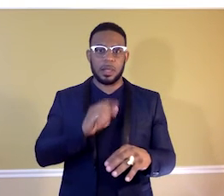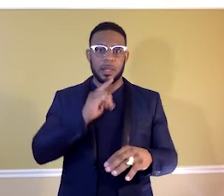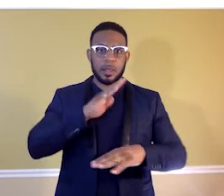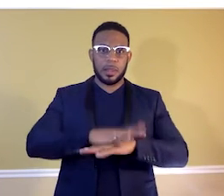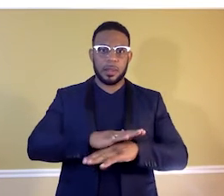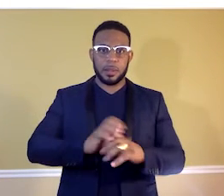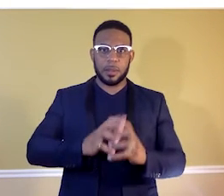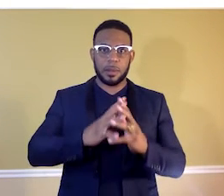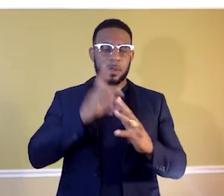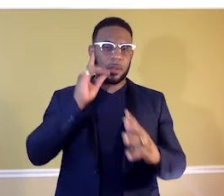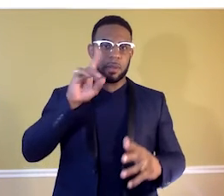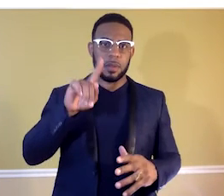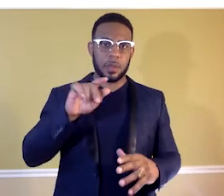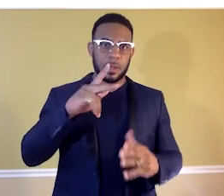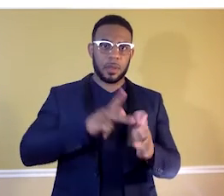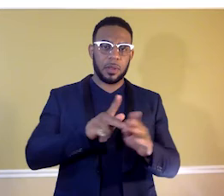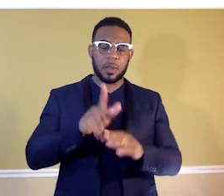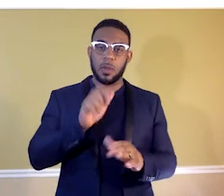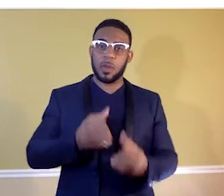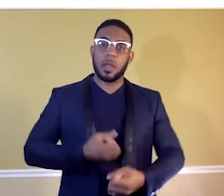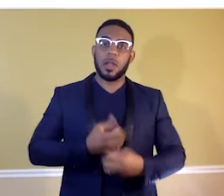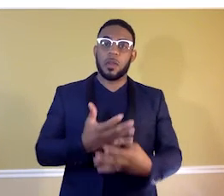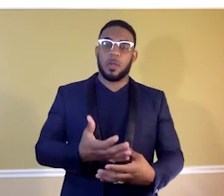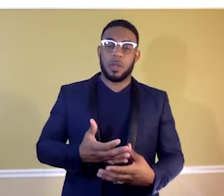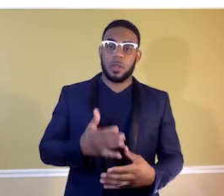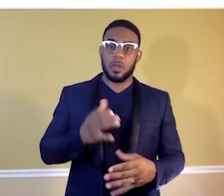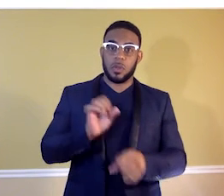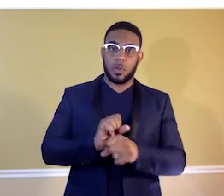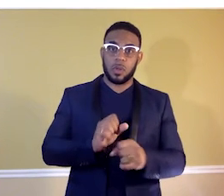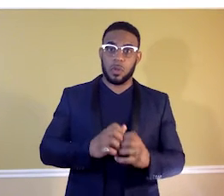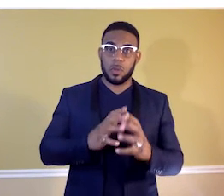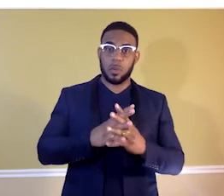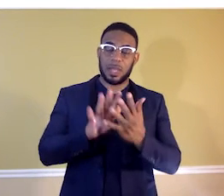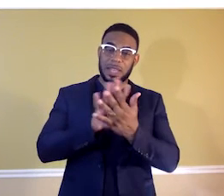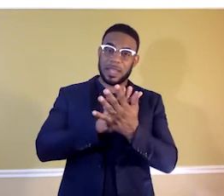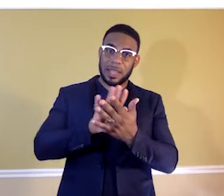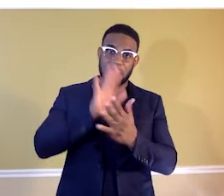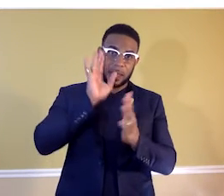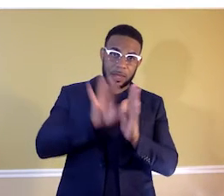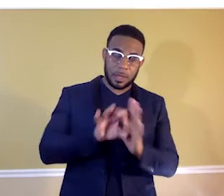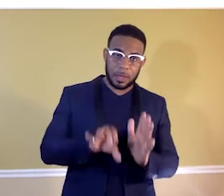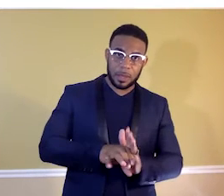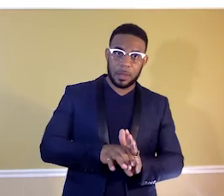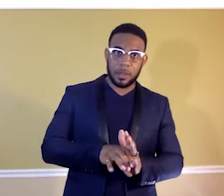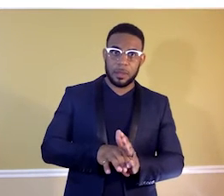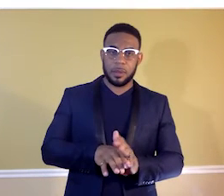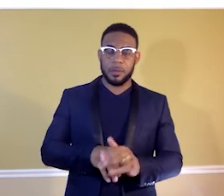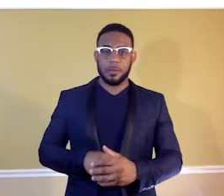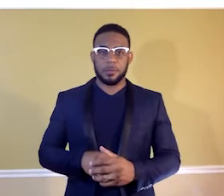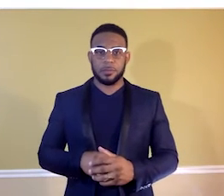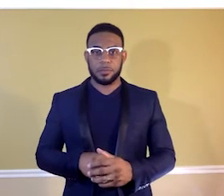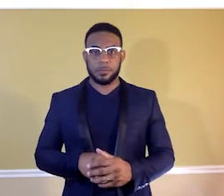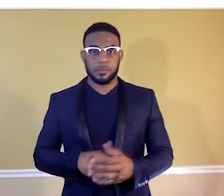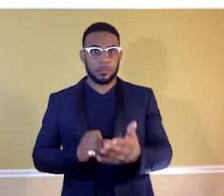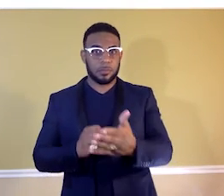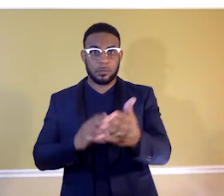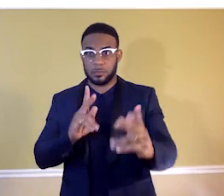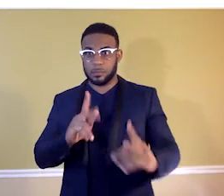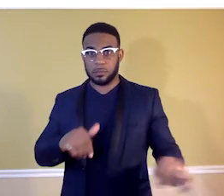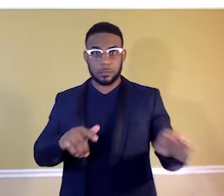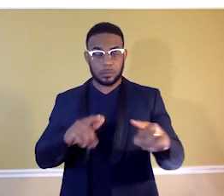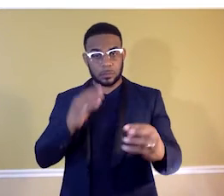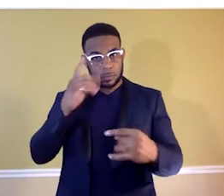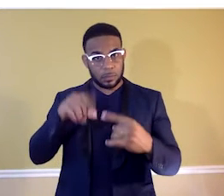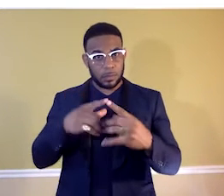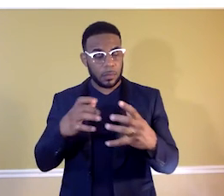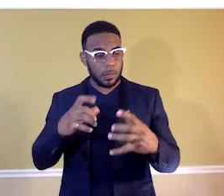platform built for data professionals that want to express their work more than the static images and text. So people that like to blog